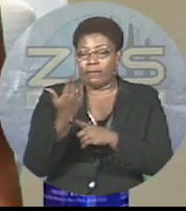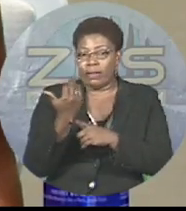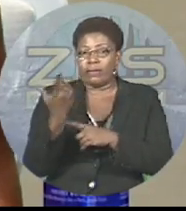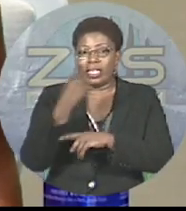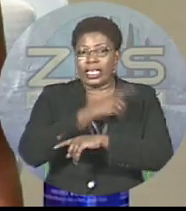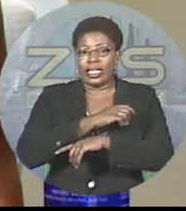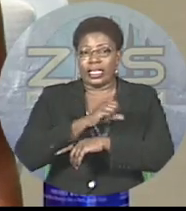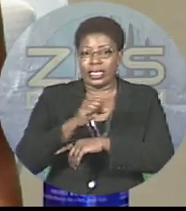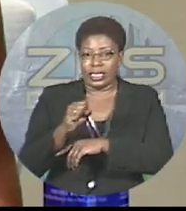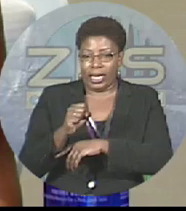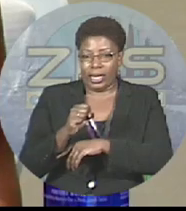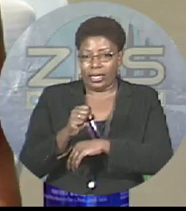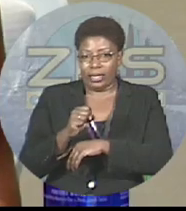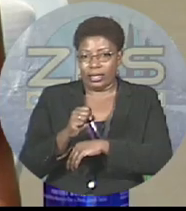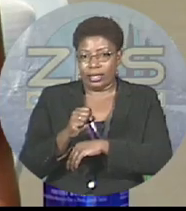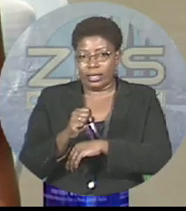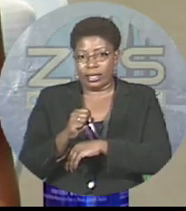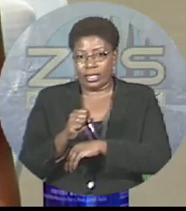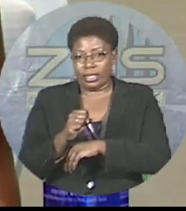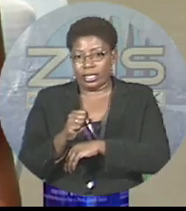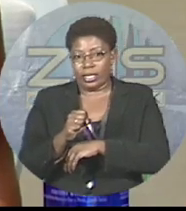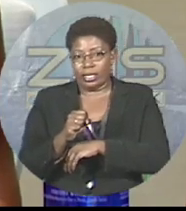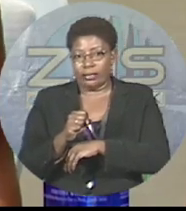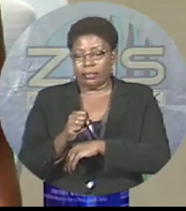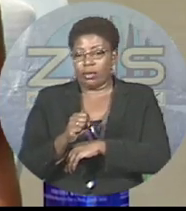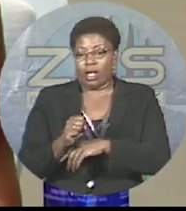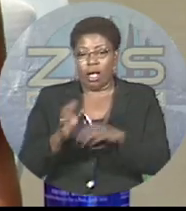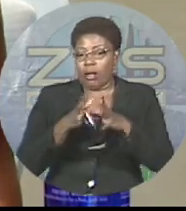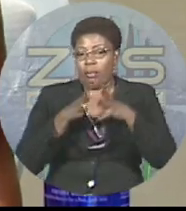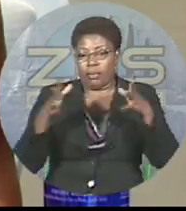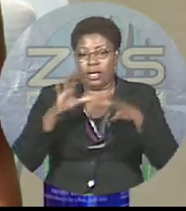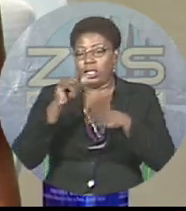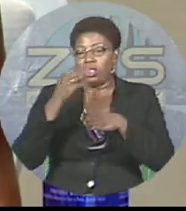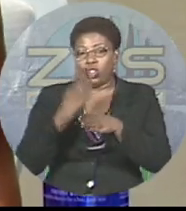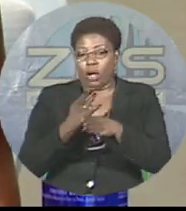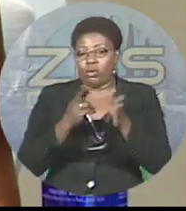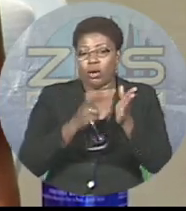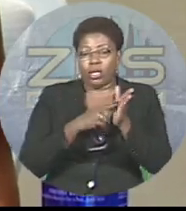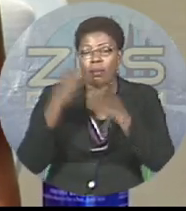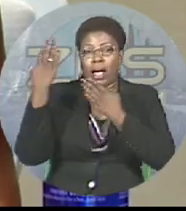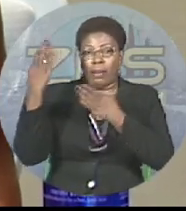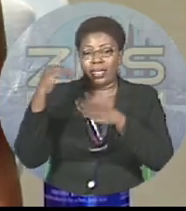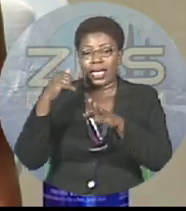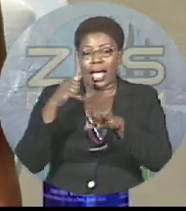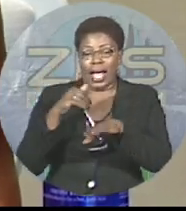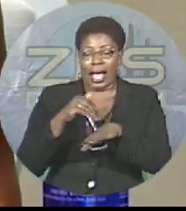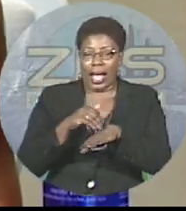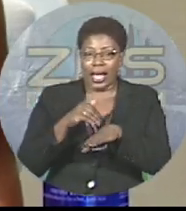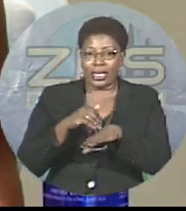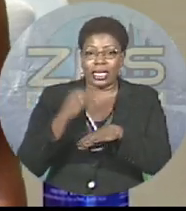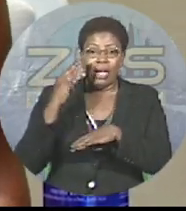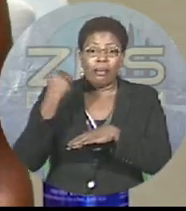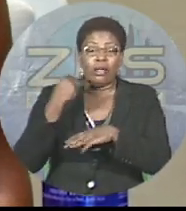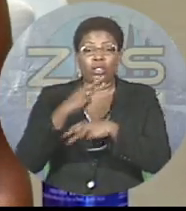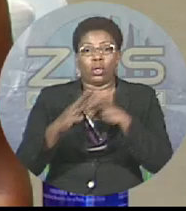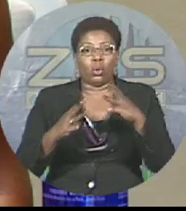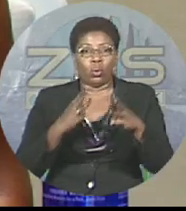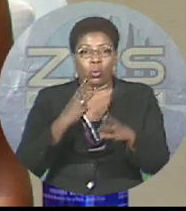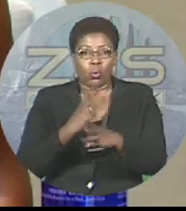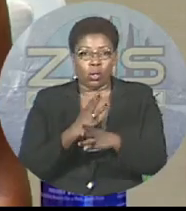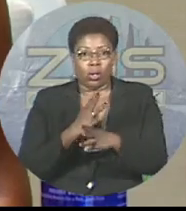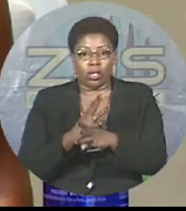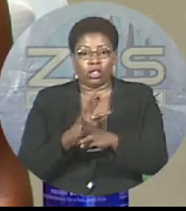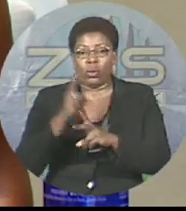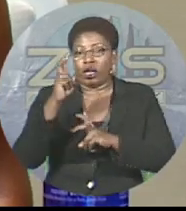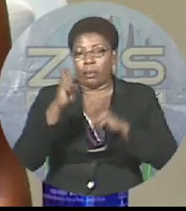2 months and 15 days, a mammoth task of representing the Bahamas at Miss World, which, you know, she'll